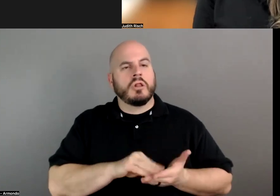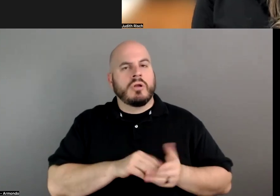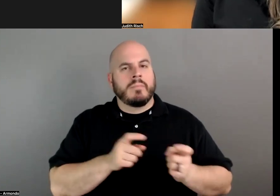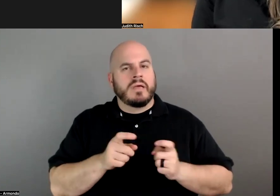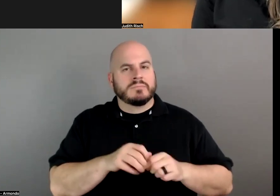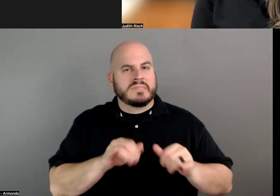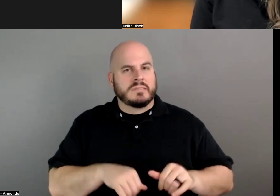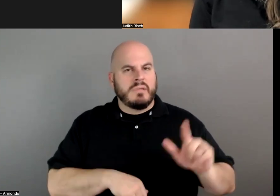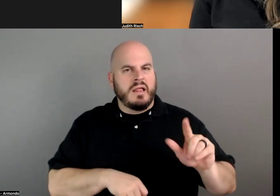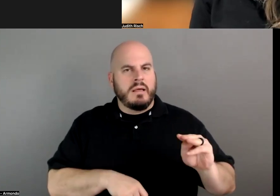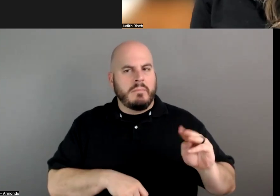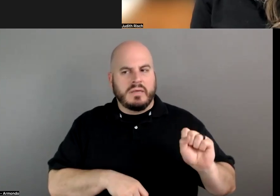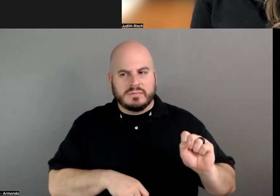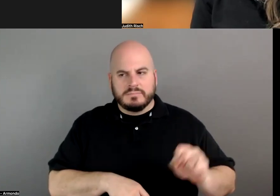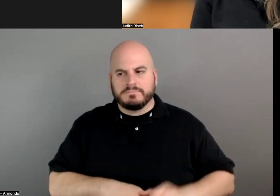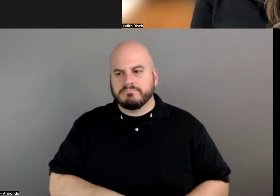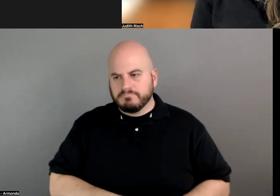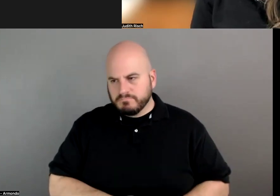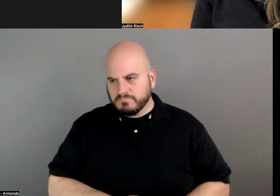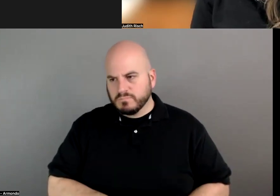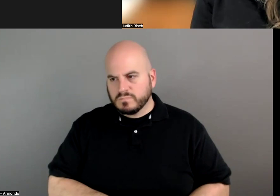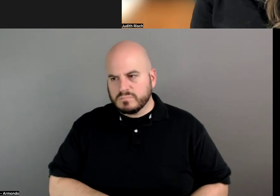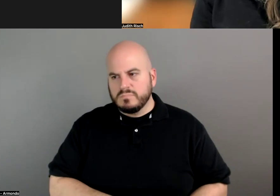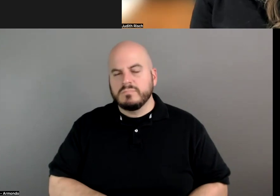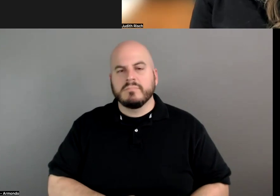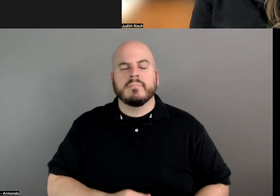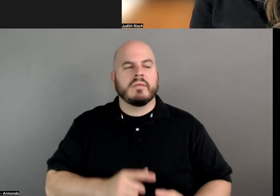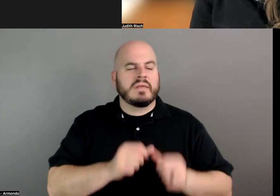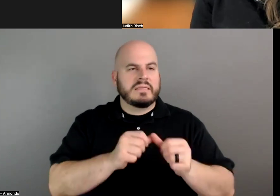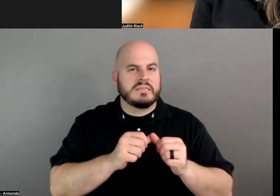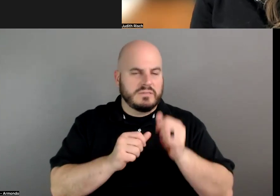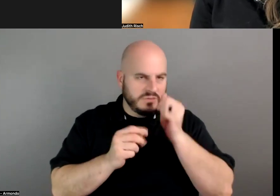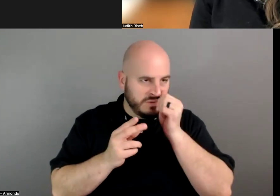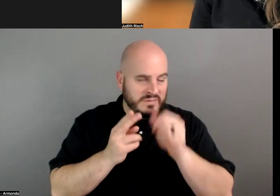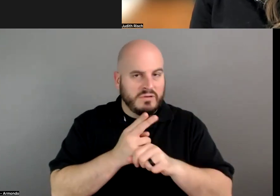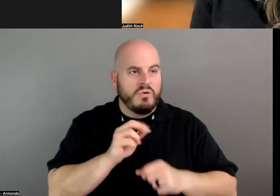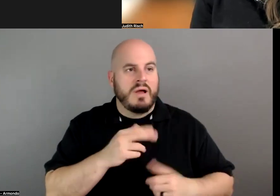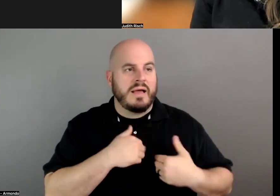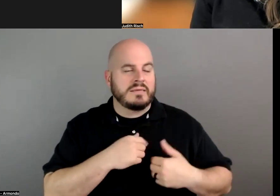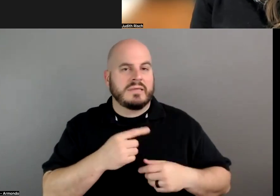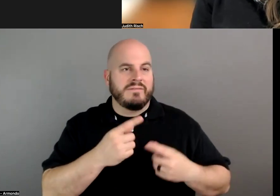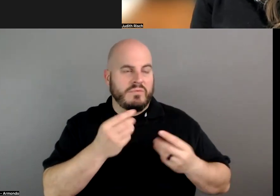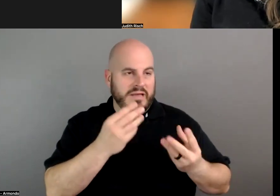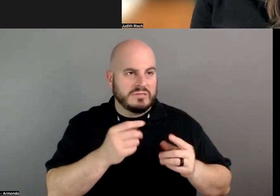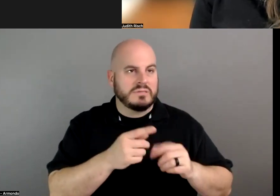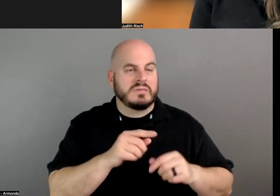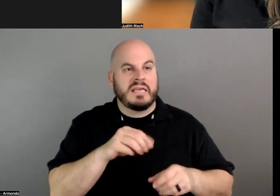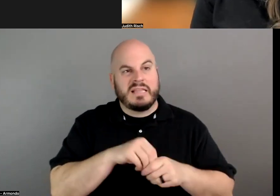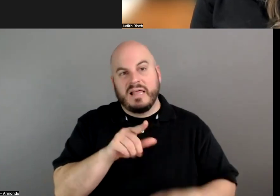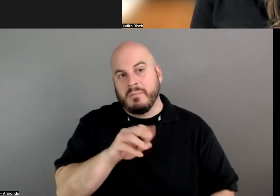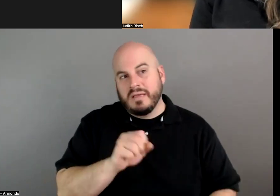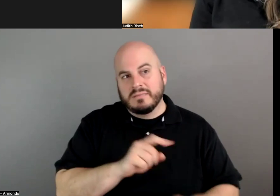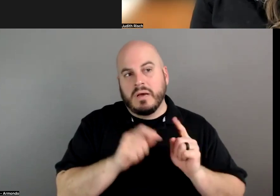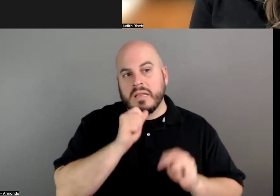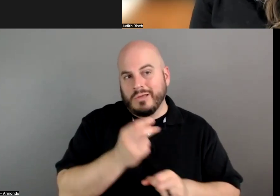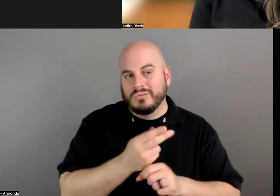context about if, say, a faculty is going to continue using or has information in an LMS but isn't using it anymore,